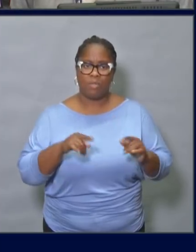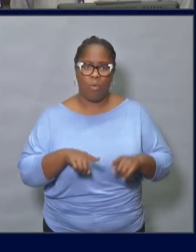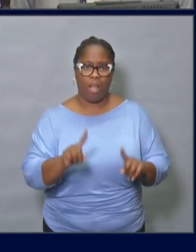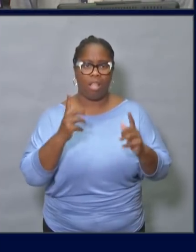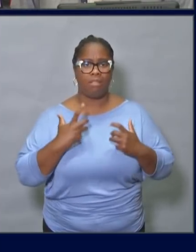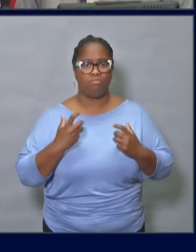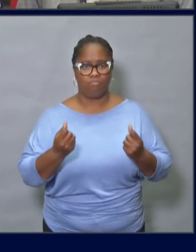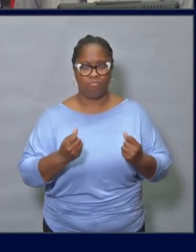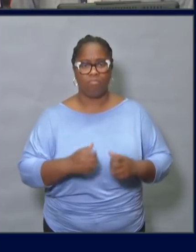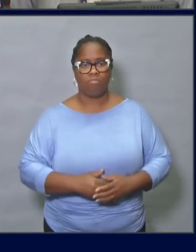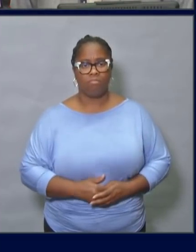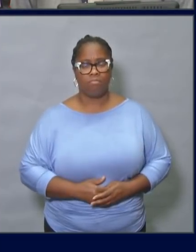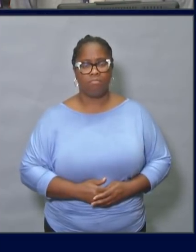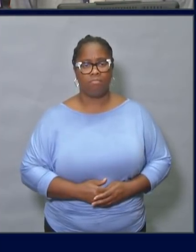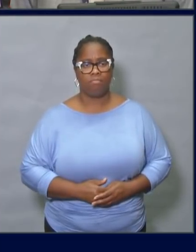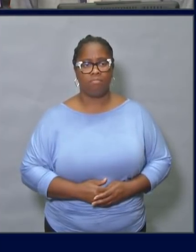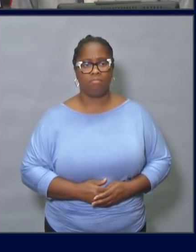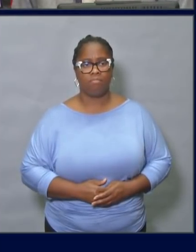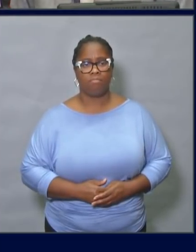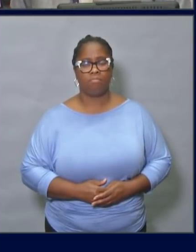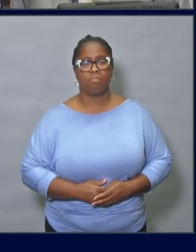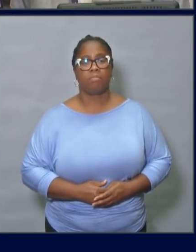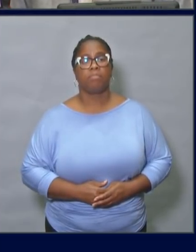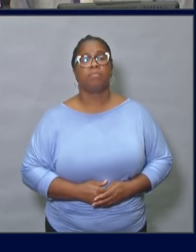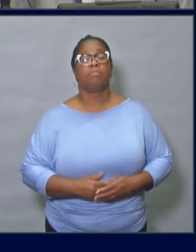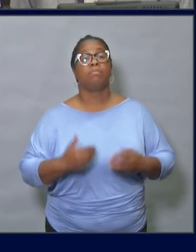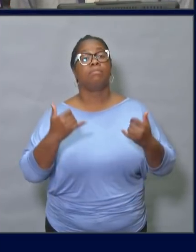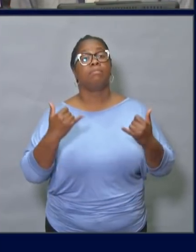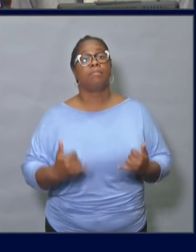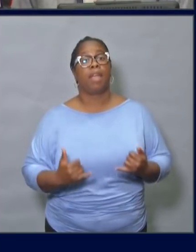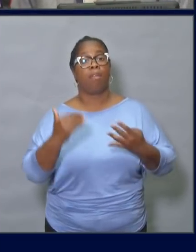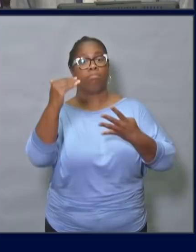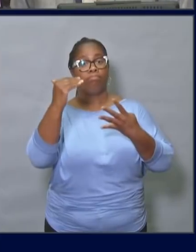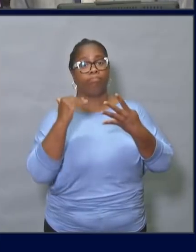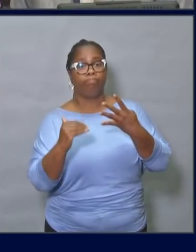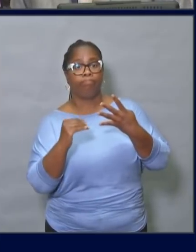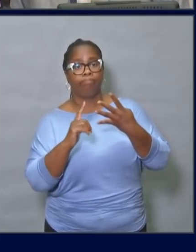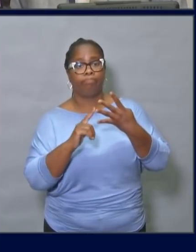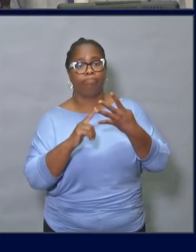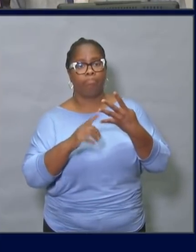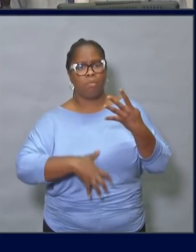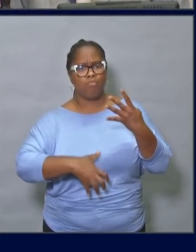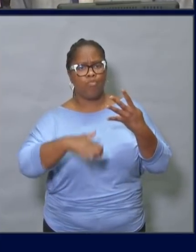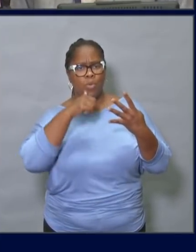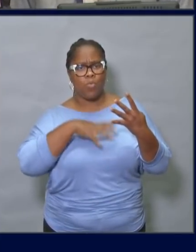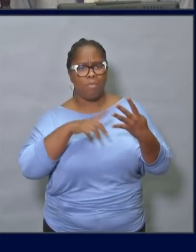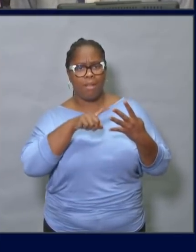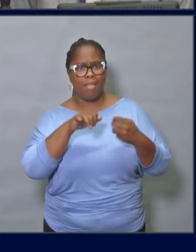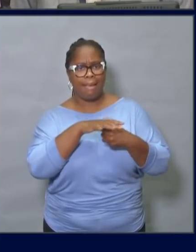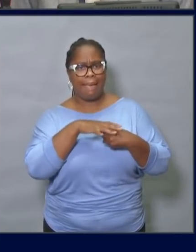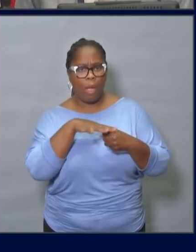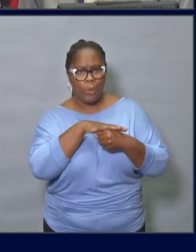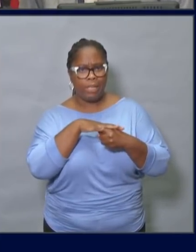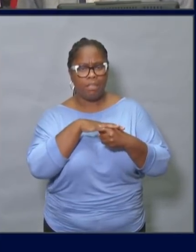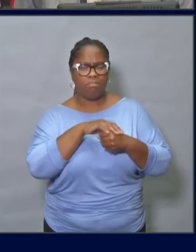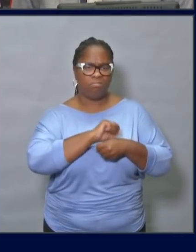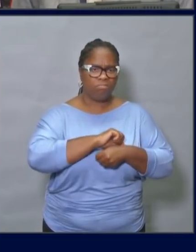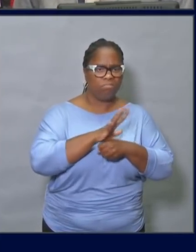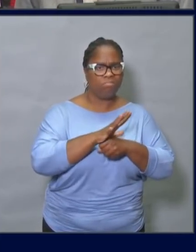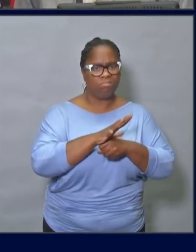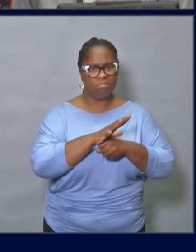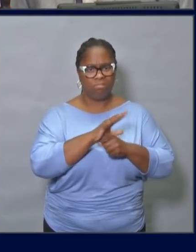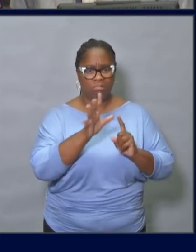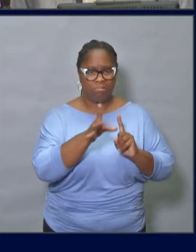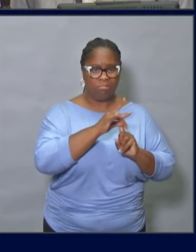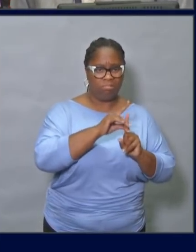I'm going to provide an update on COVID-19 cases and deaths among pregnant women in LA County. This is a group that we watch